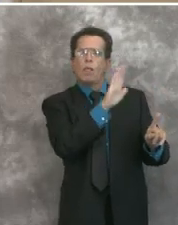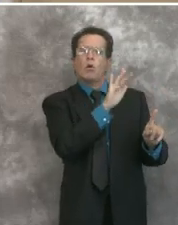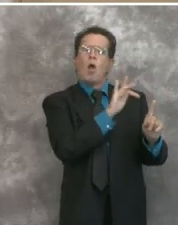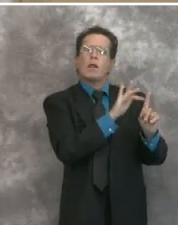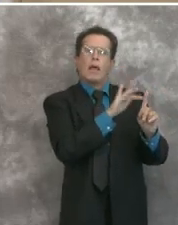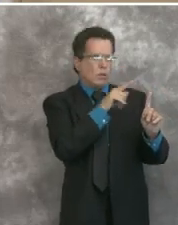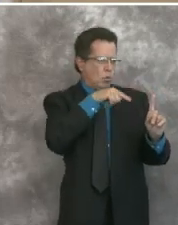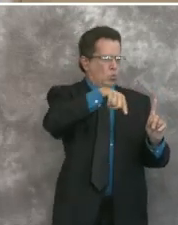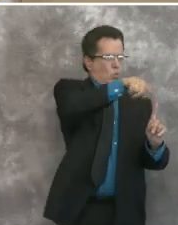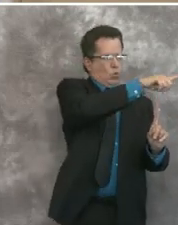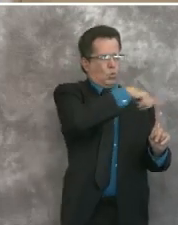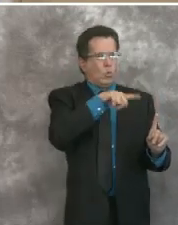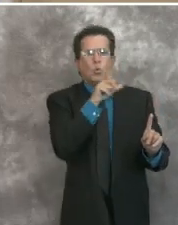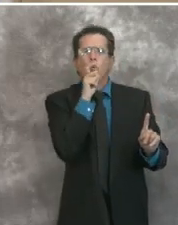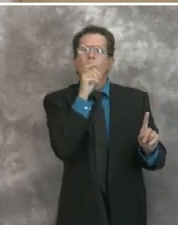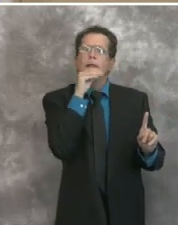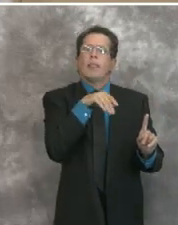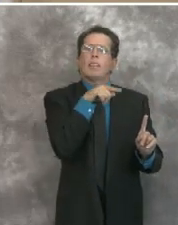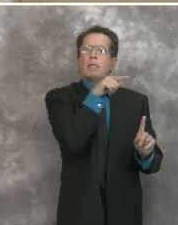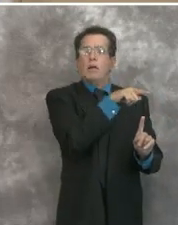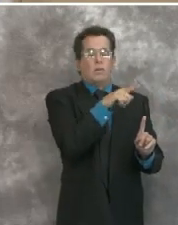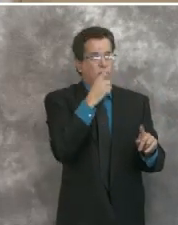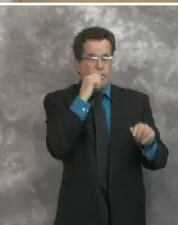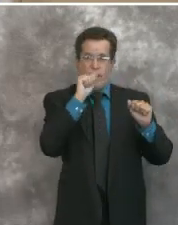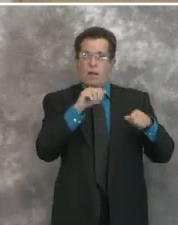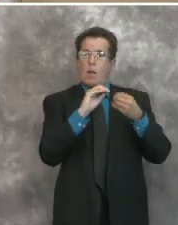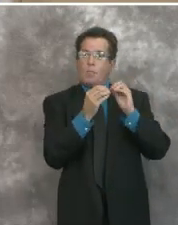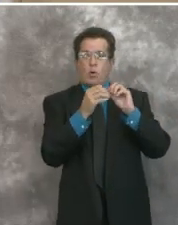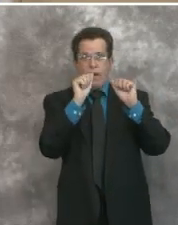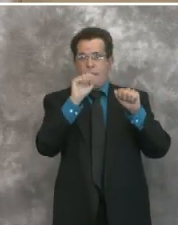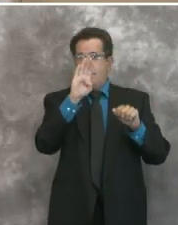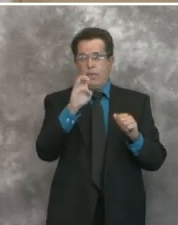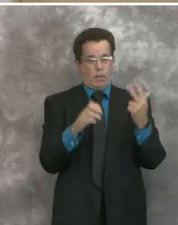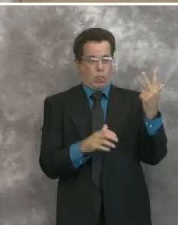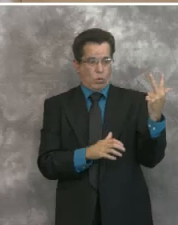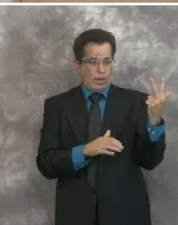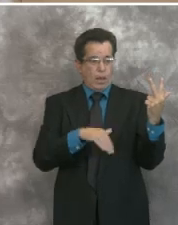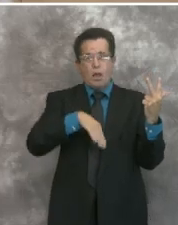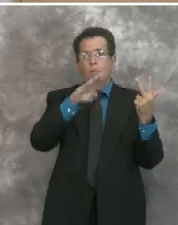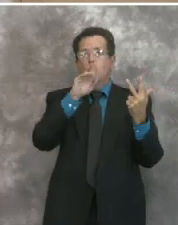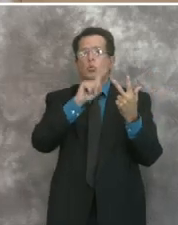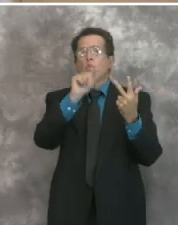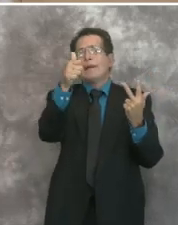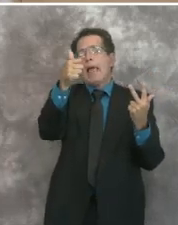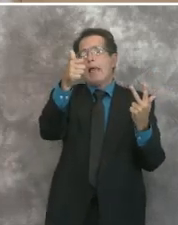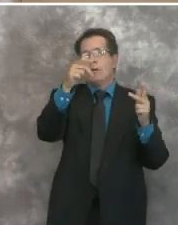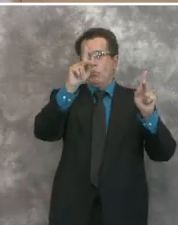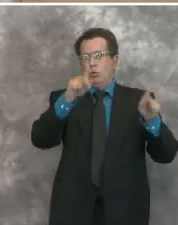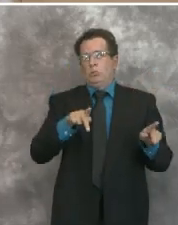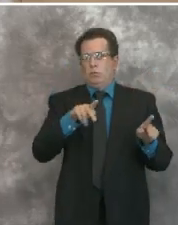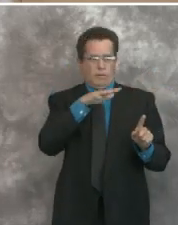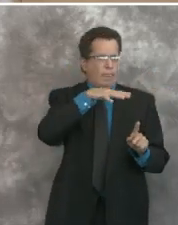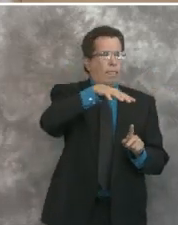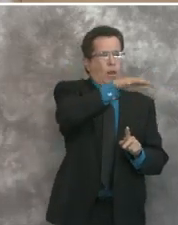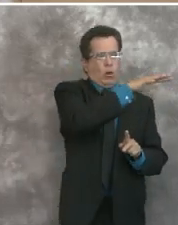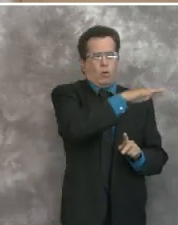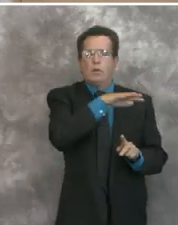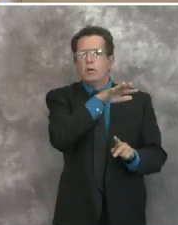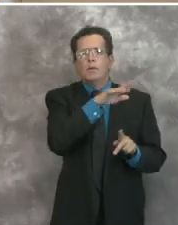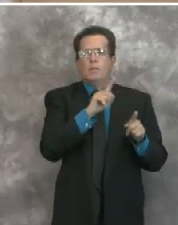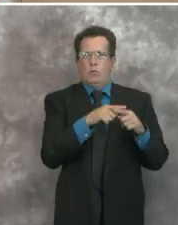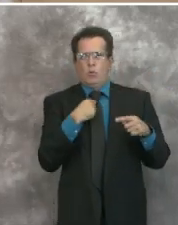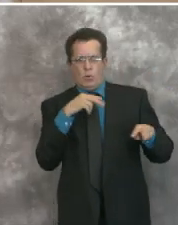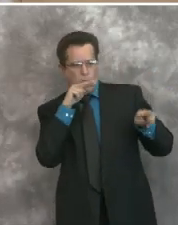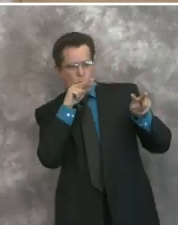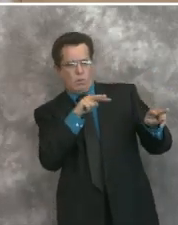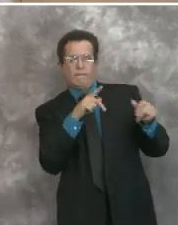are. And the number of contacts can range anywhere from 3 up to 10 individuals. But we look